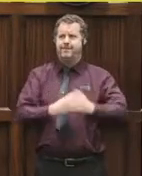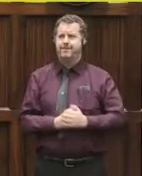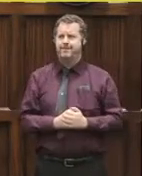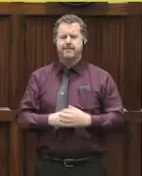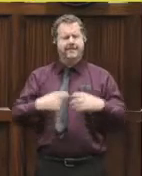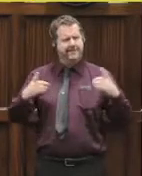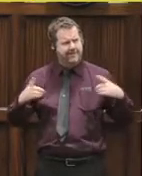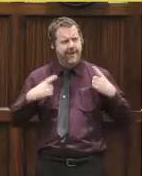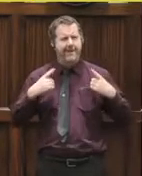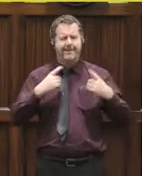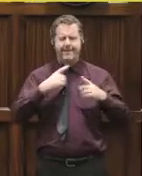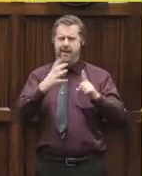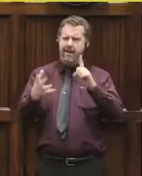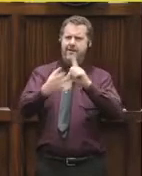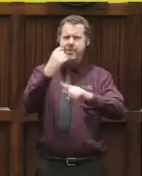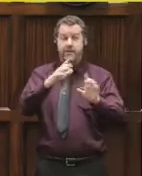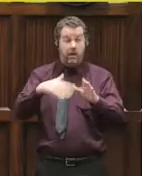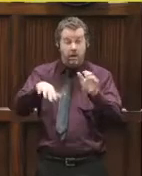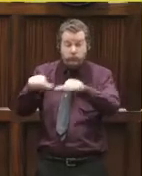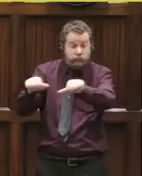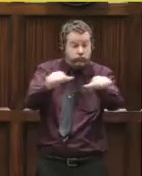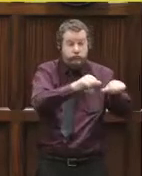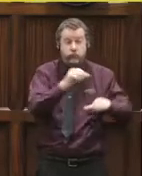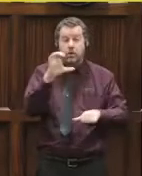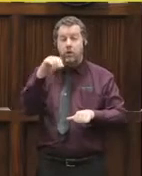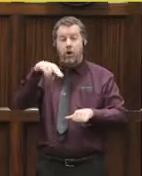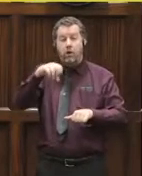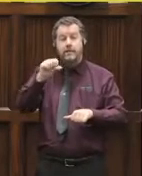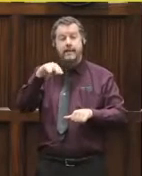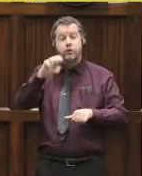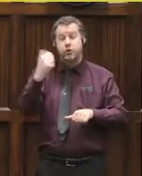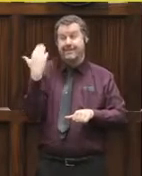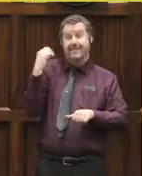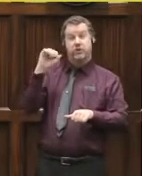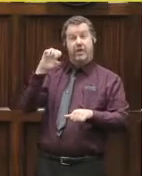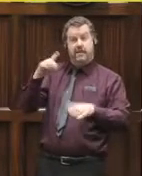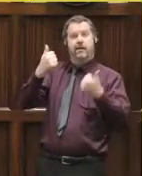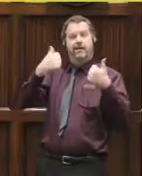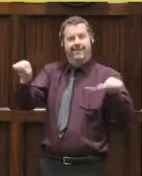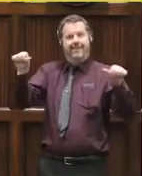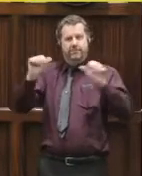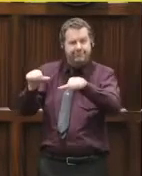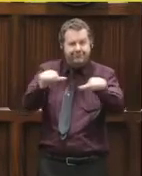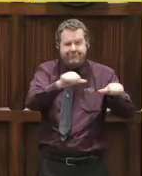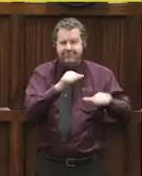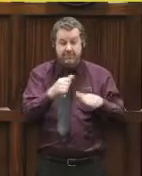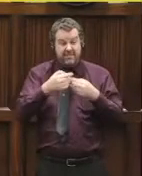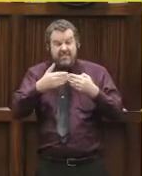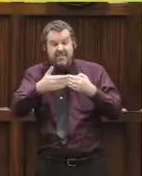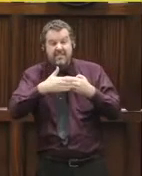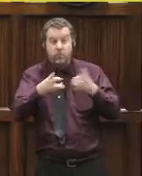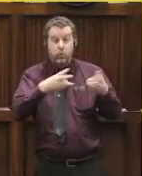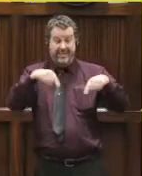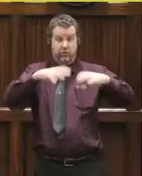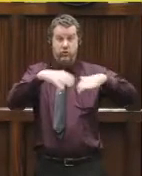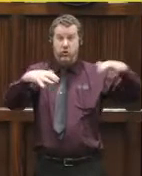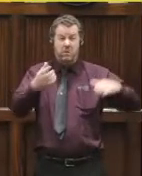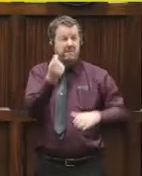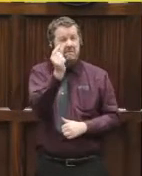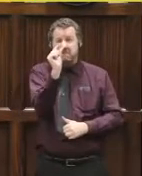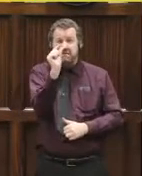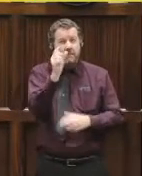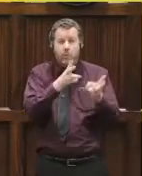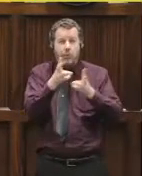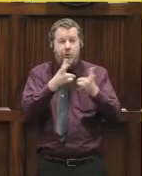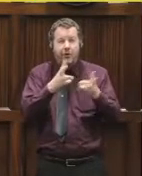that we've been able to achieve a consensus on this bill in the Seanad. With very little work left for us to do in the Dáil to do before the